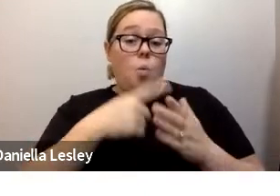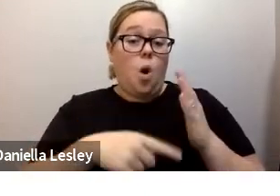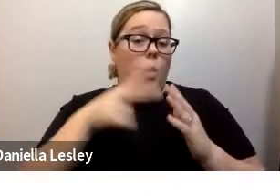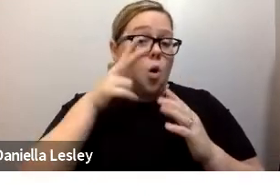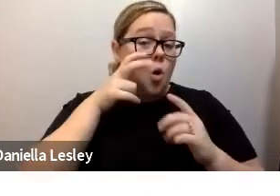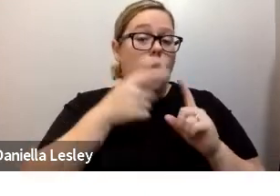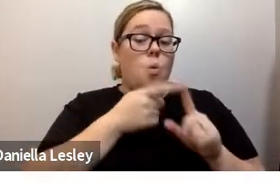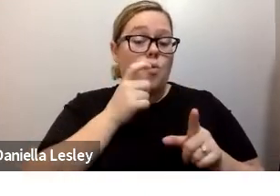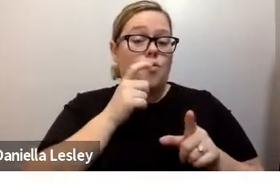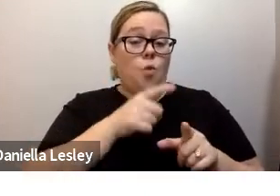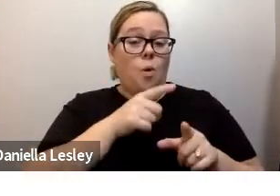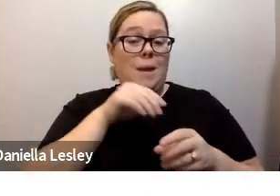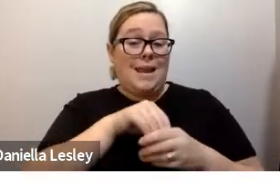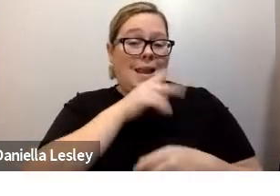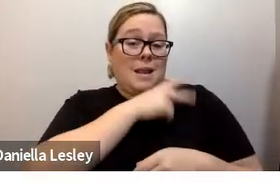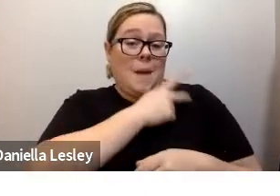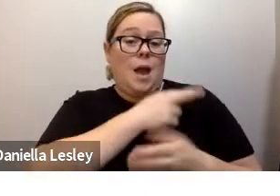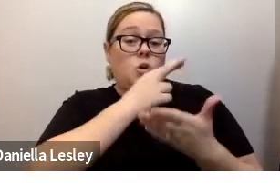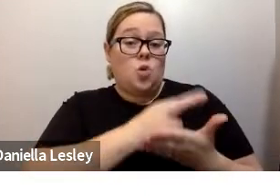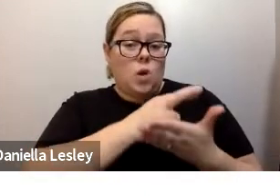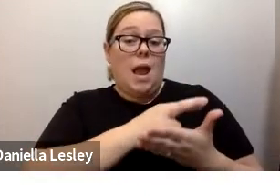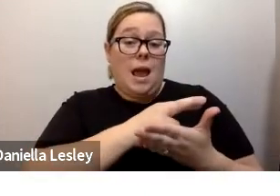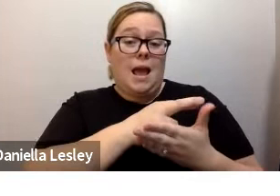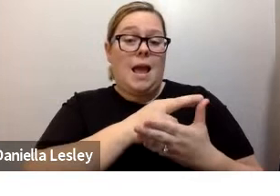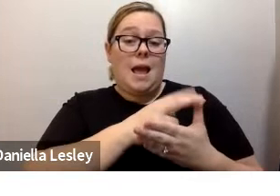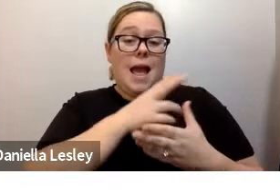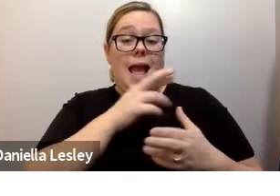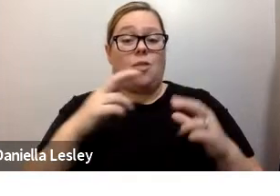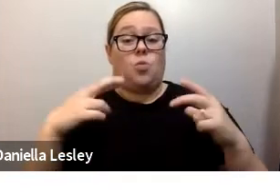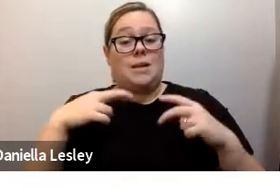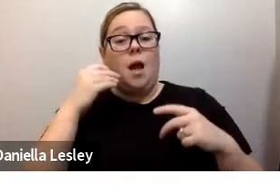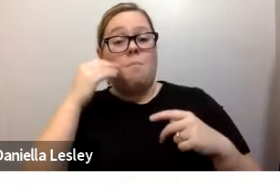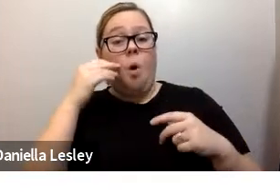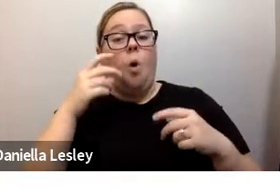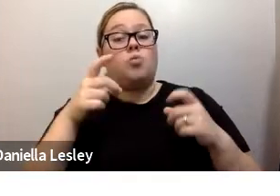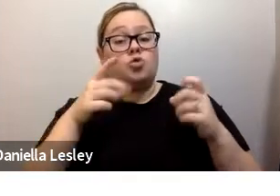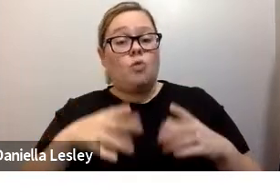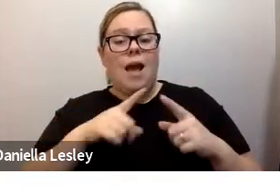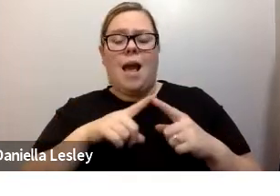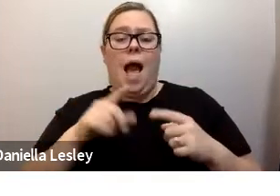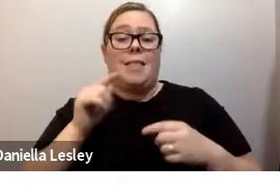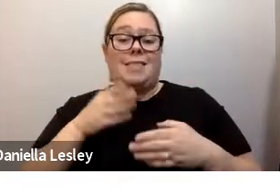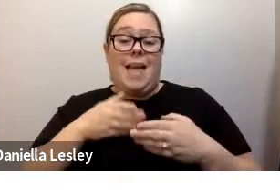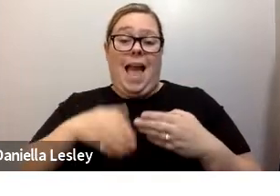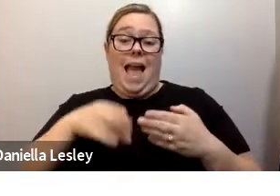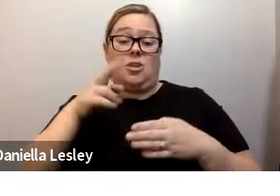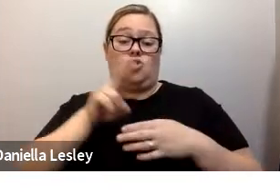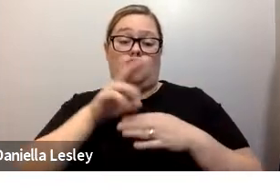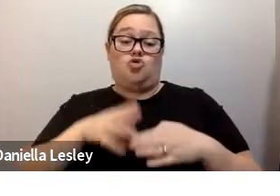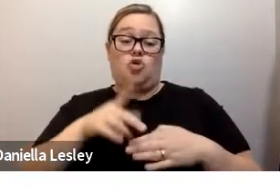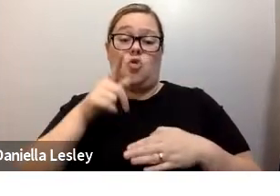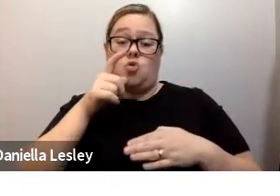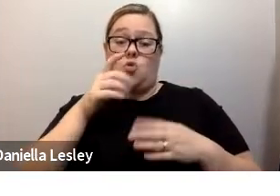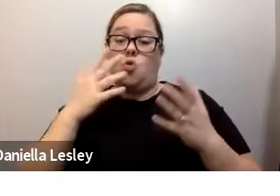the inpatient rehab people and the retirement home directors, but ultimately the end users didn't appear to be very